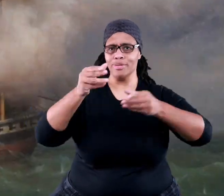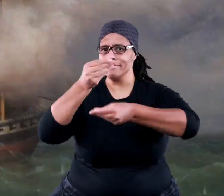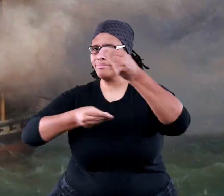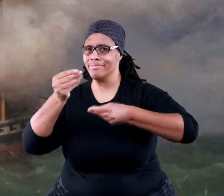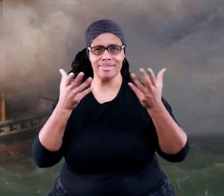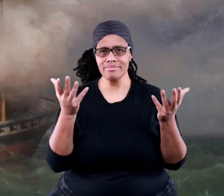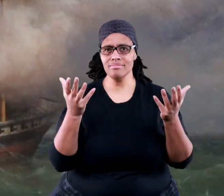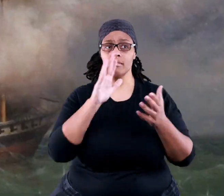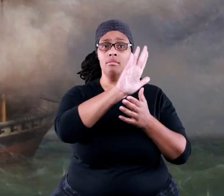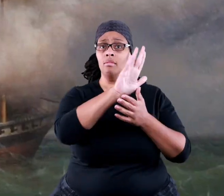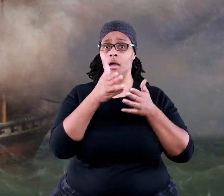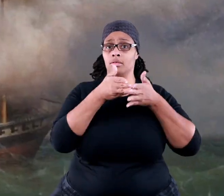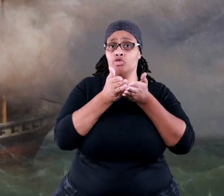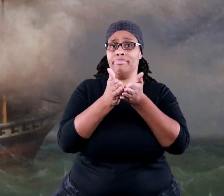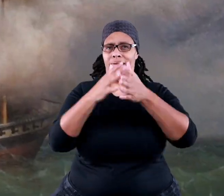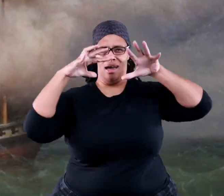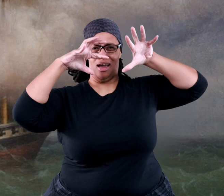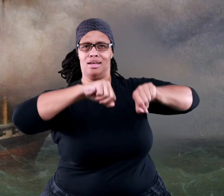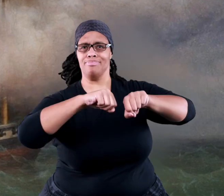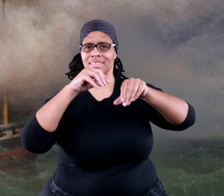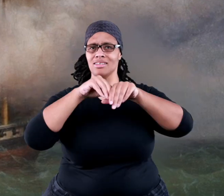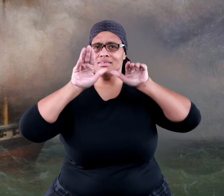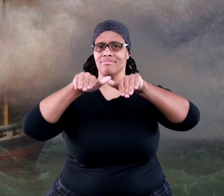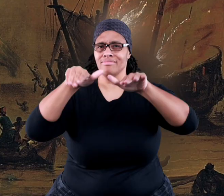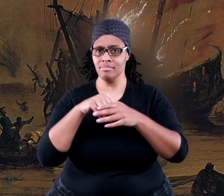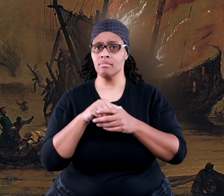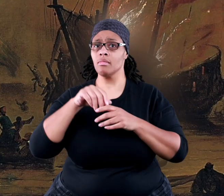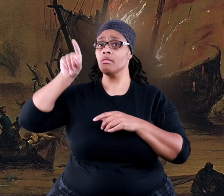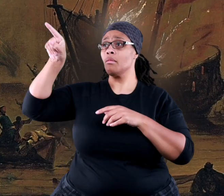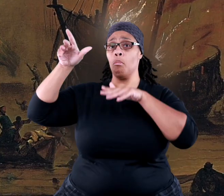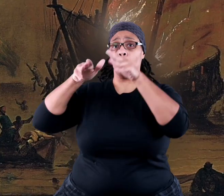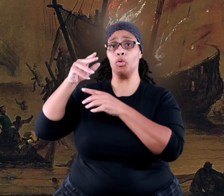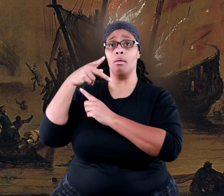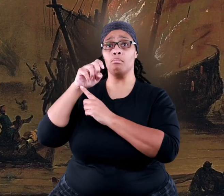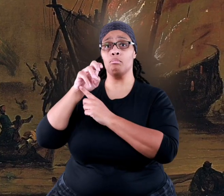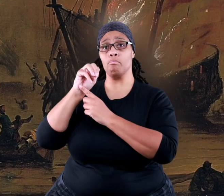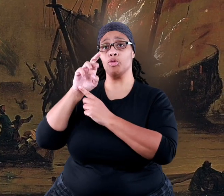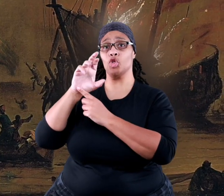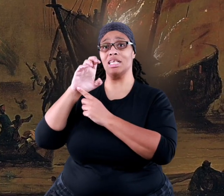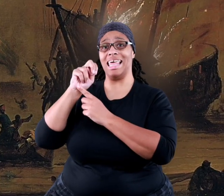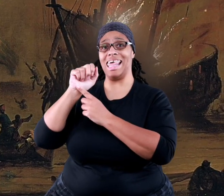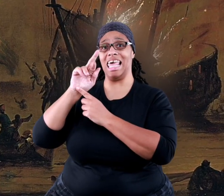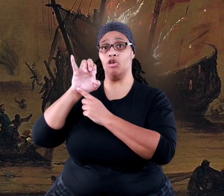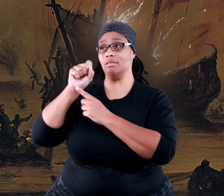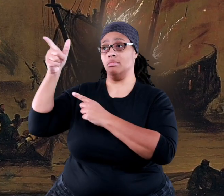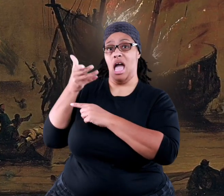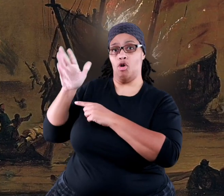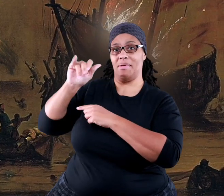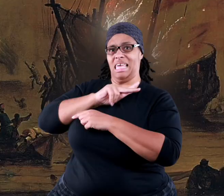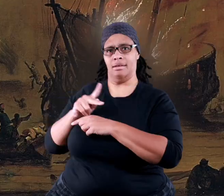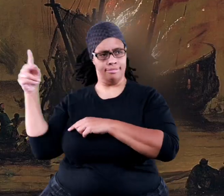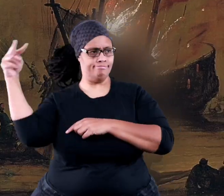not permitted to trade freely. American ships were seized at seas, and people, called mercenaries, were hired by the